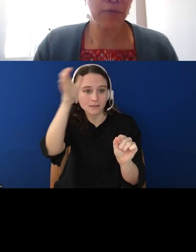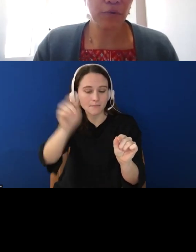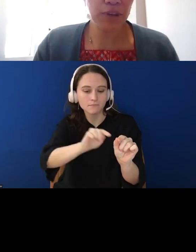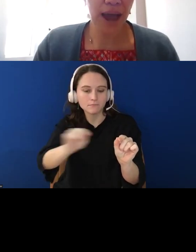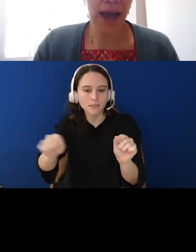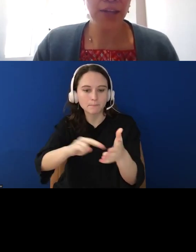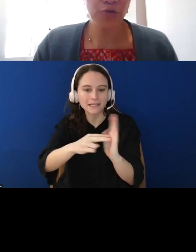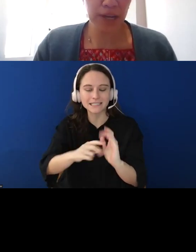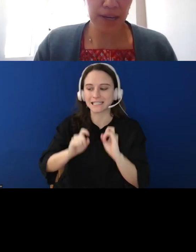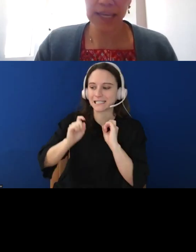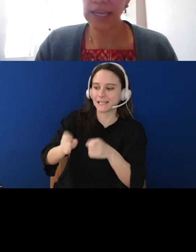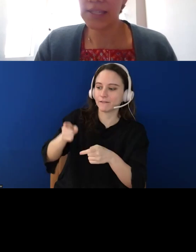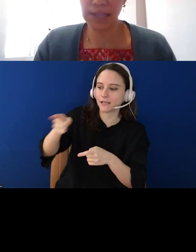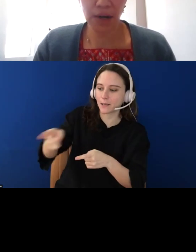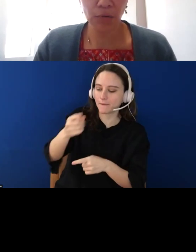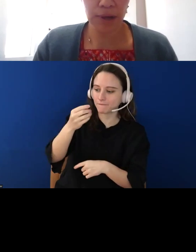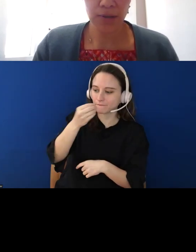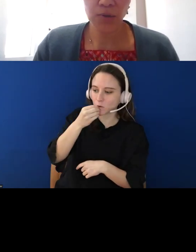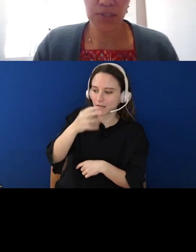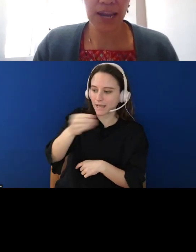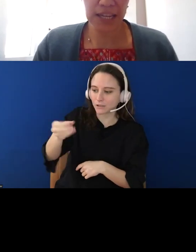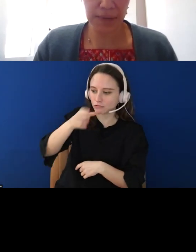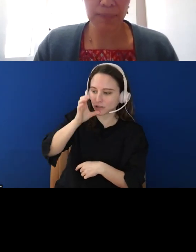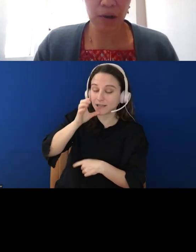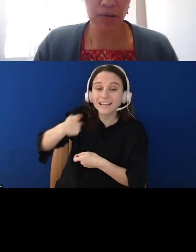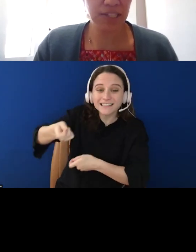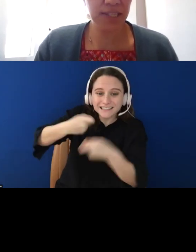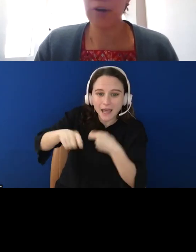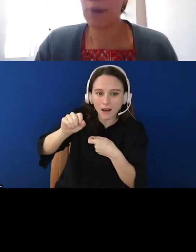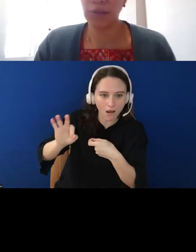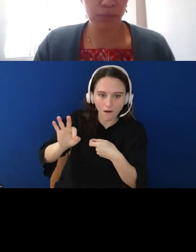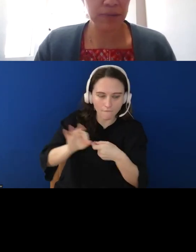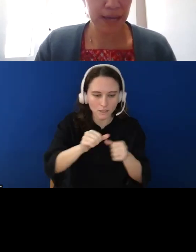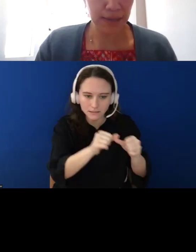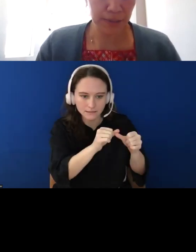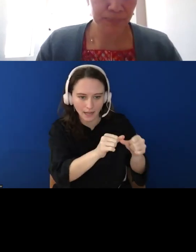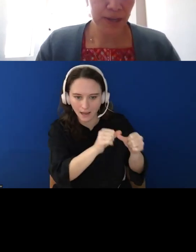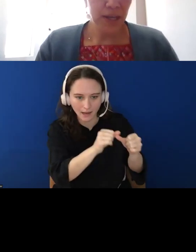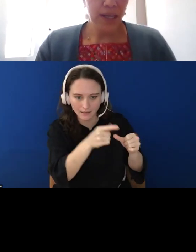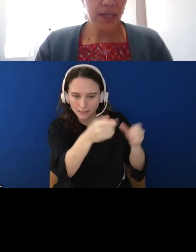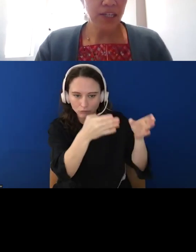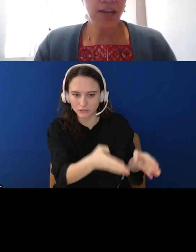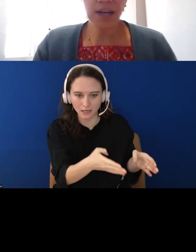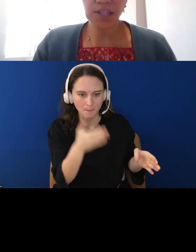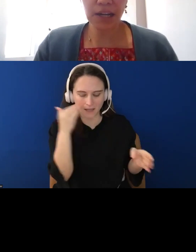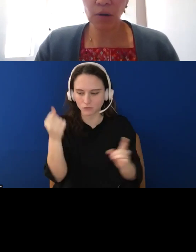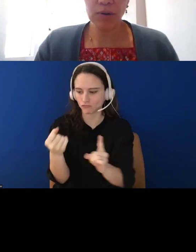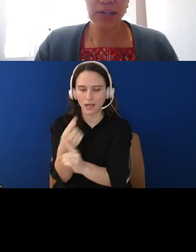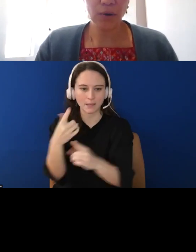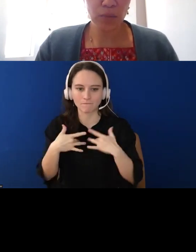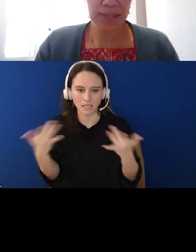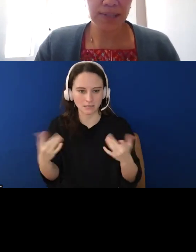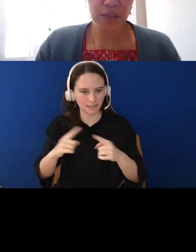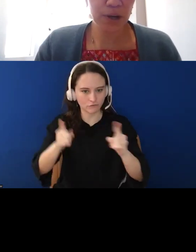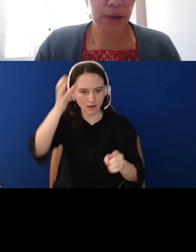give him food and drink instead of sustain him, because this is a random event. In K'iche' and Kaqchikel